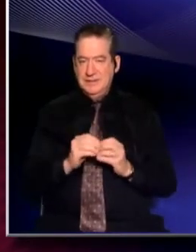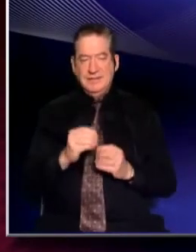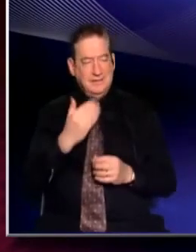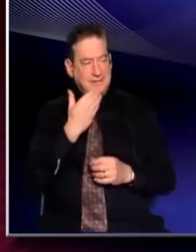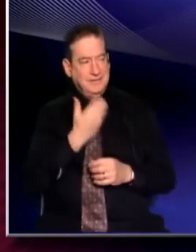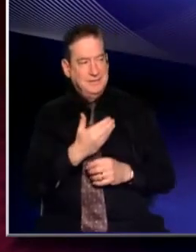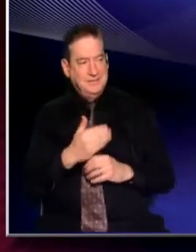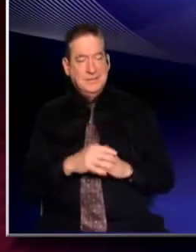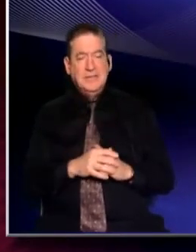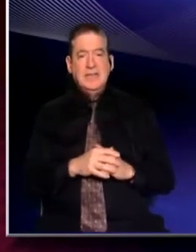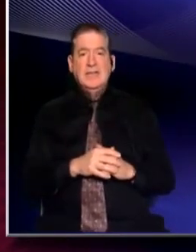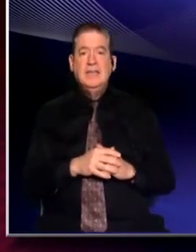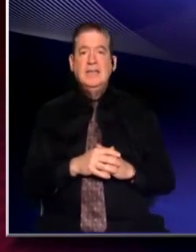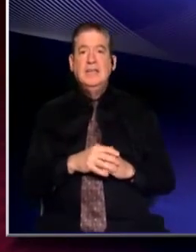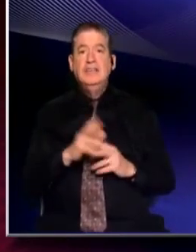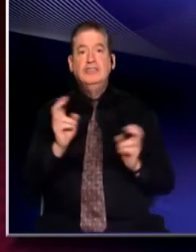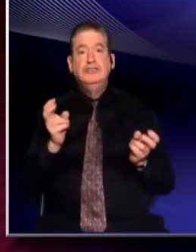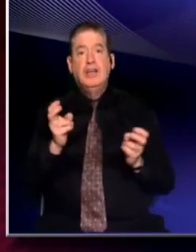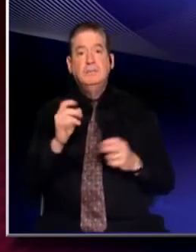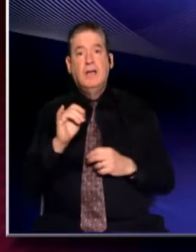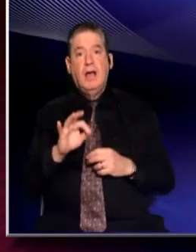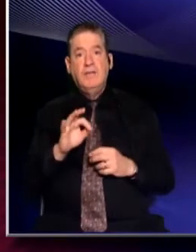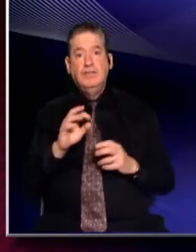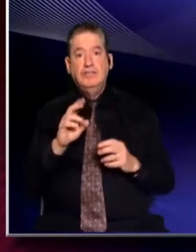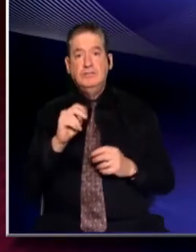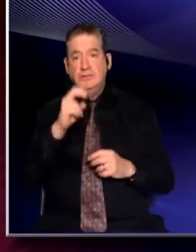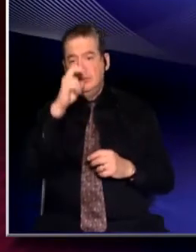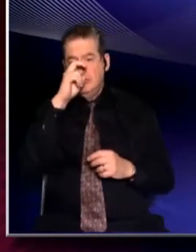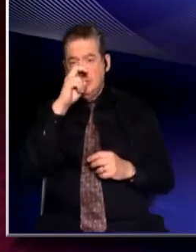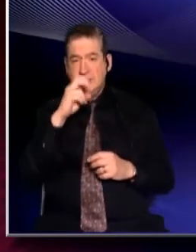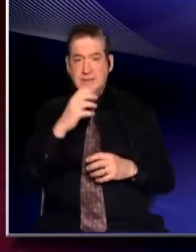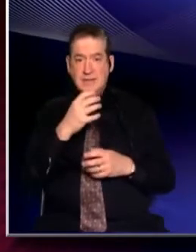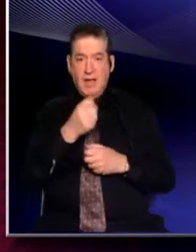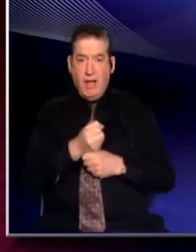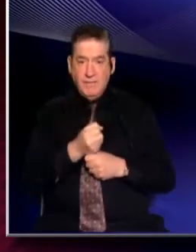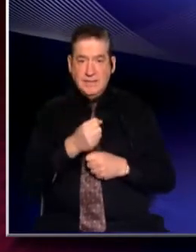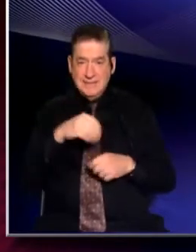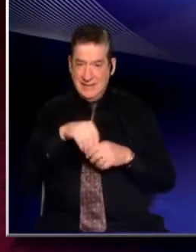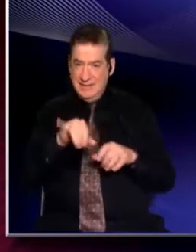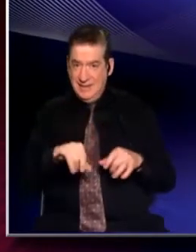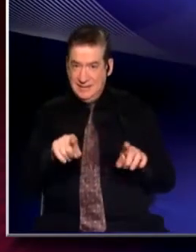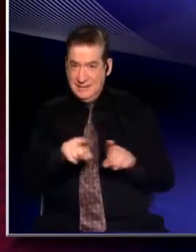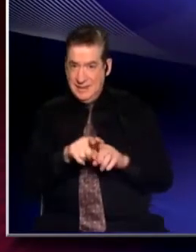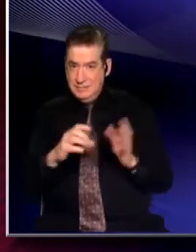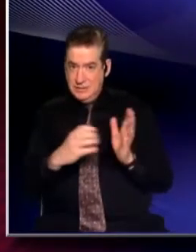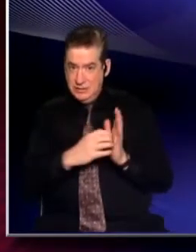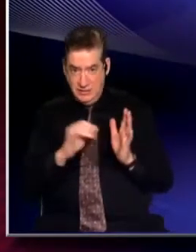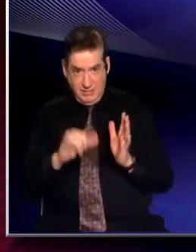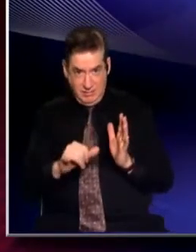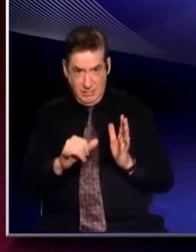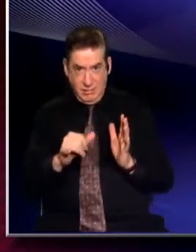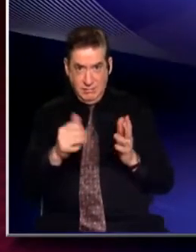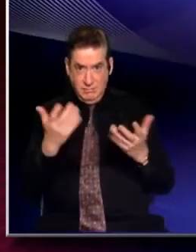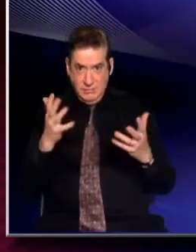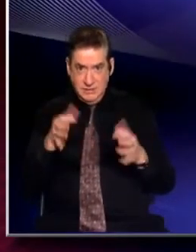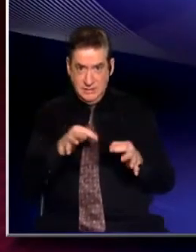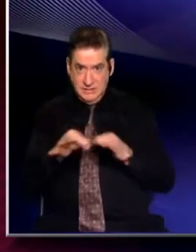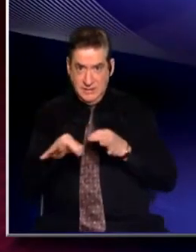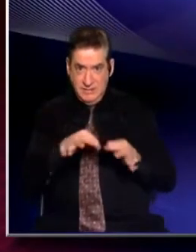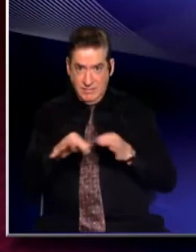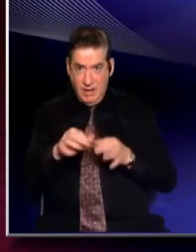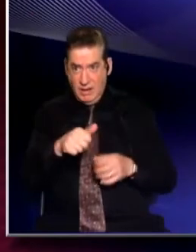you. In terms of the term strictest confidence in that same section, Yes, has sir. that been defined